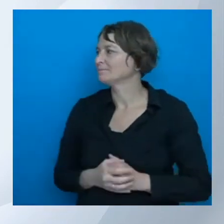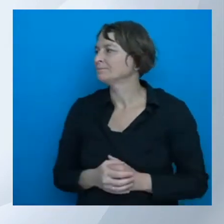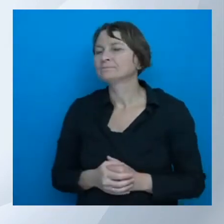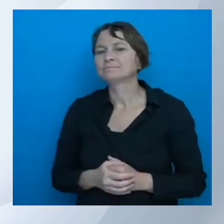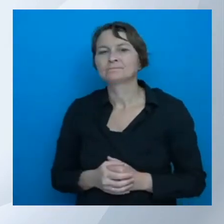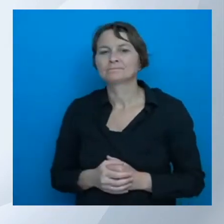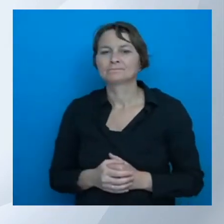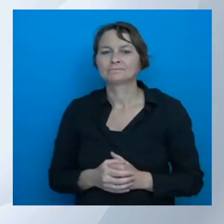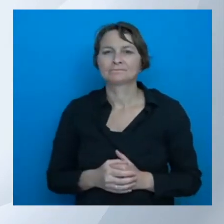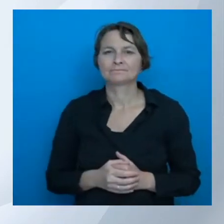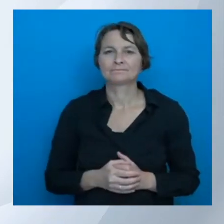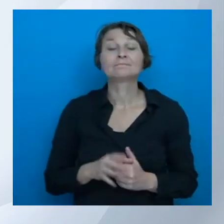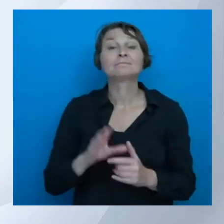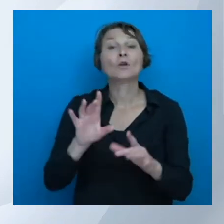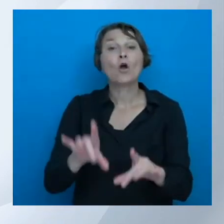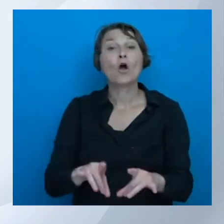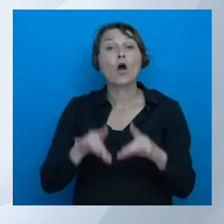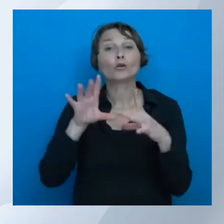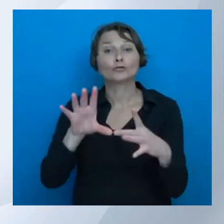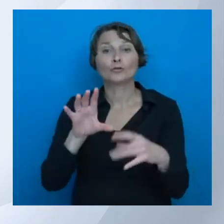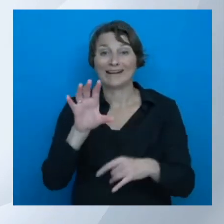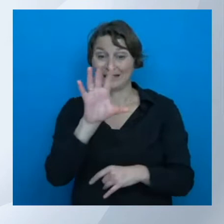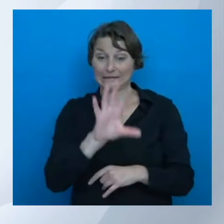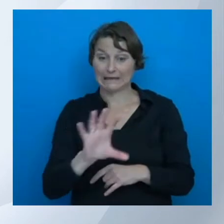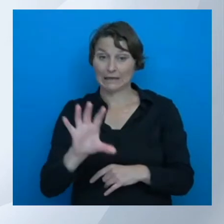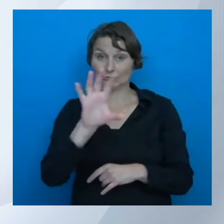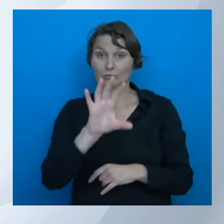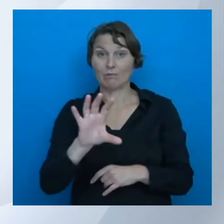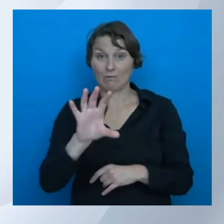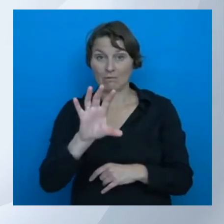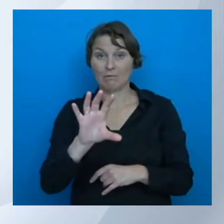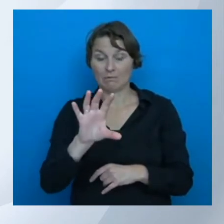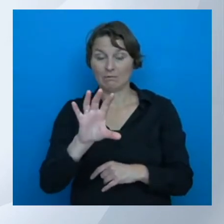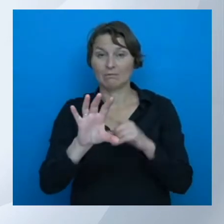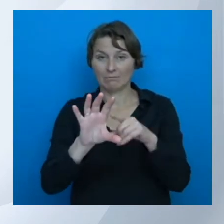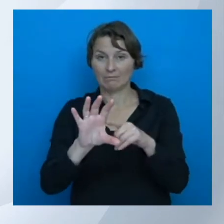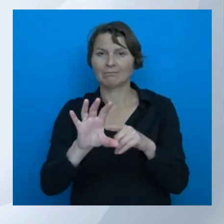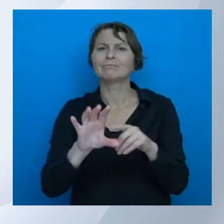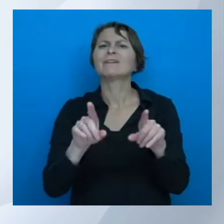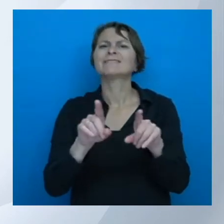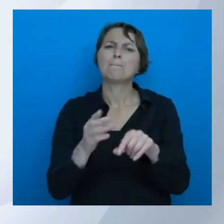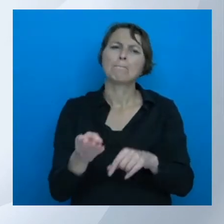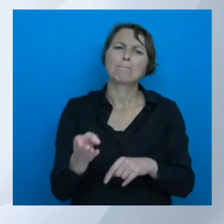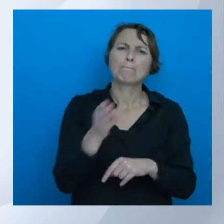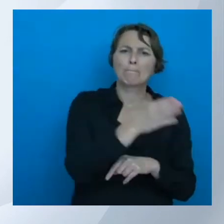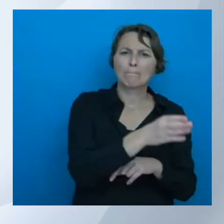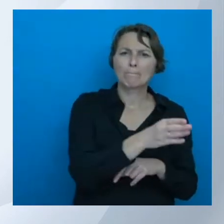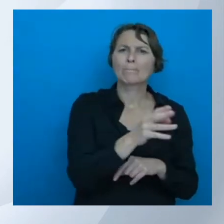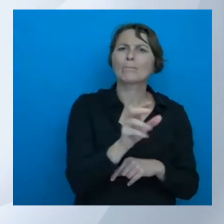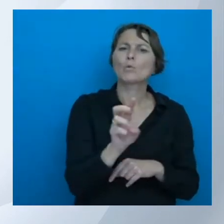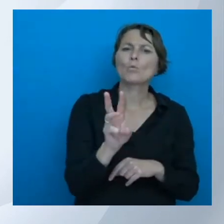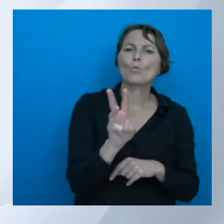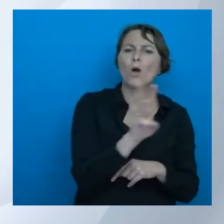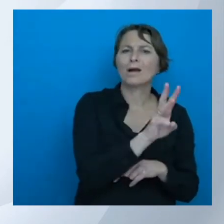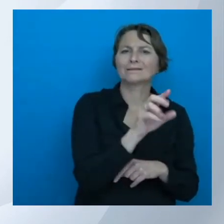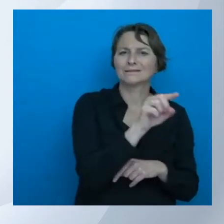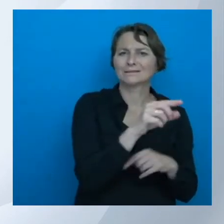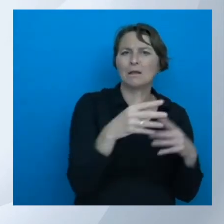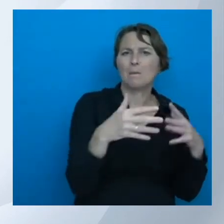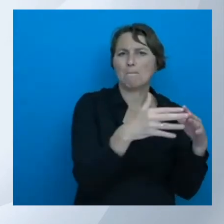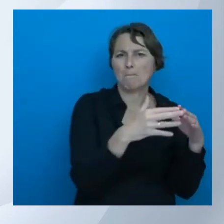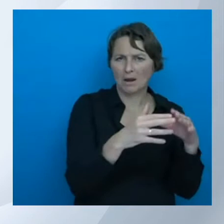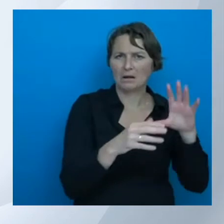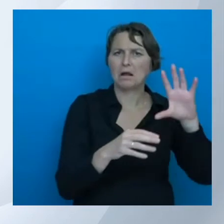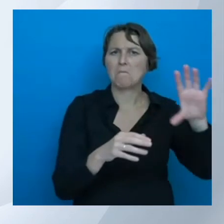Central region on Azure. We have a similar one for the West US region, just an app service serving a very